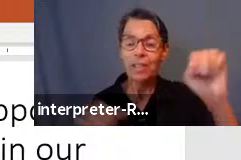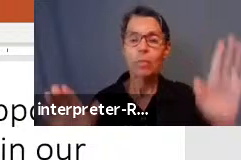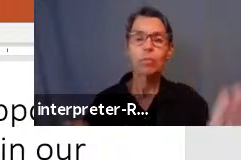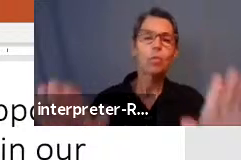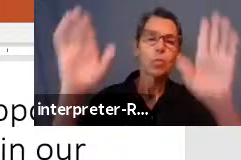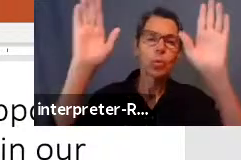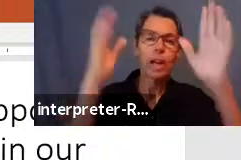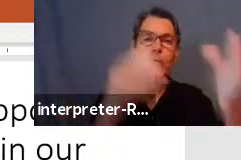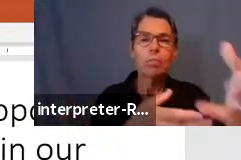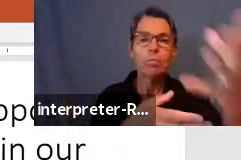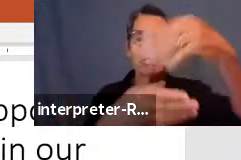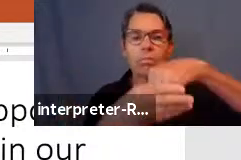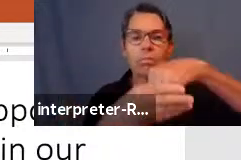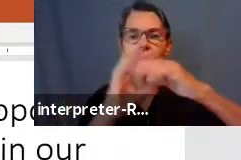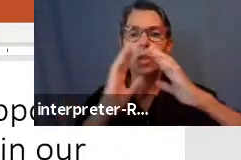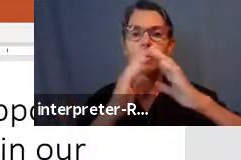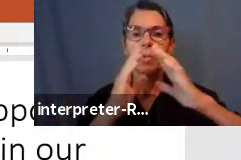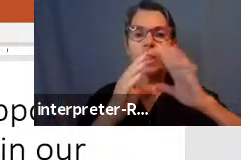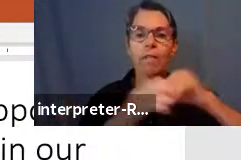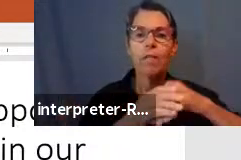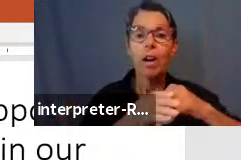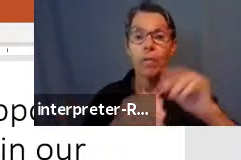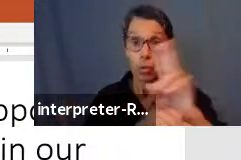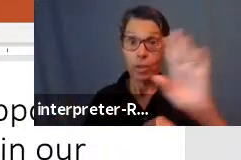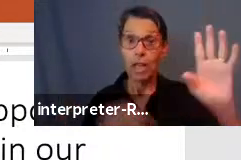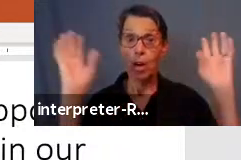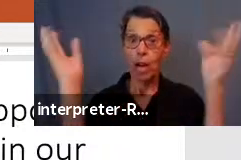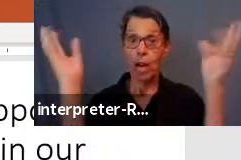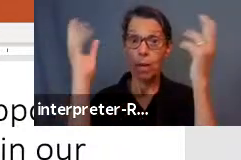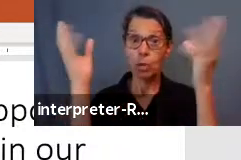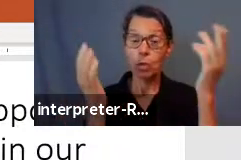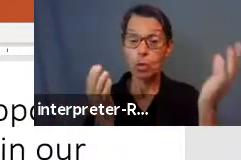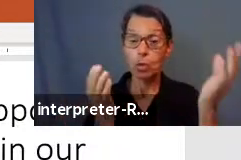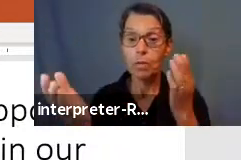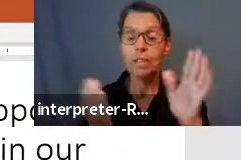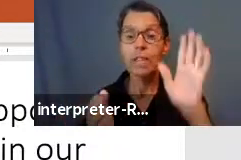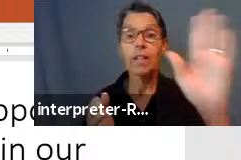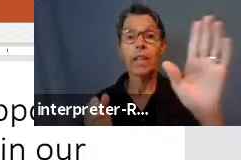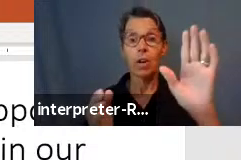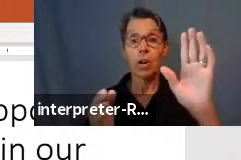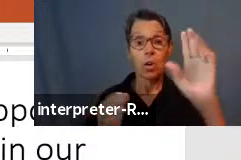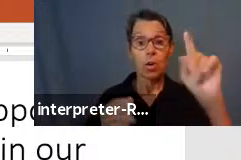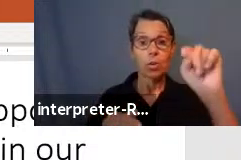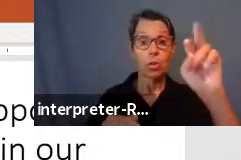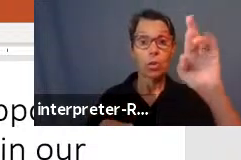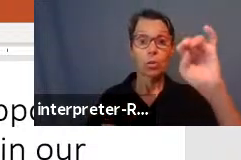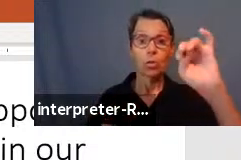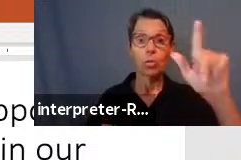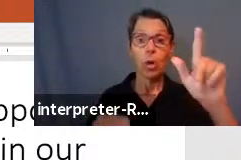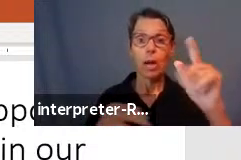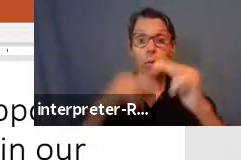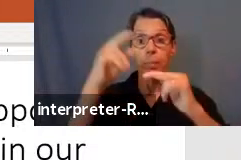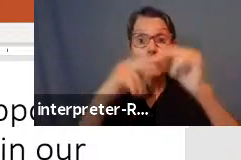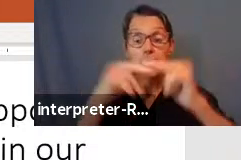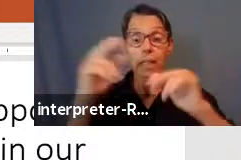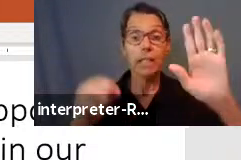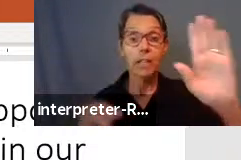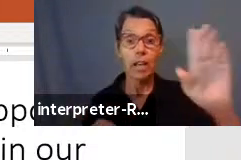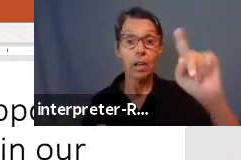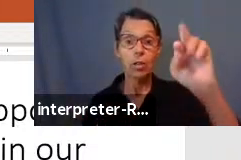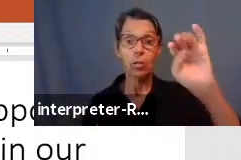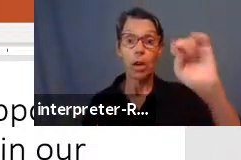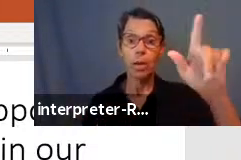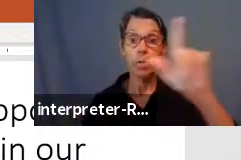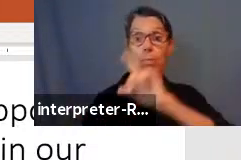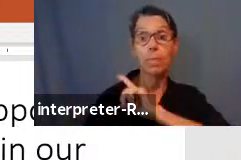engagement, allowed the use of their ambulance services, tribal facilities, law enforcement. The pandemic has required our health system to